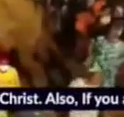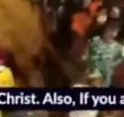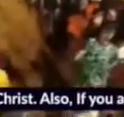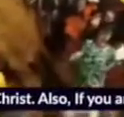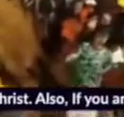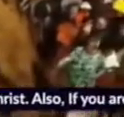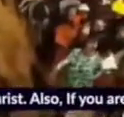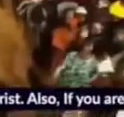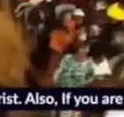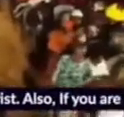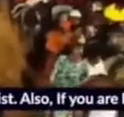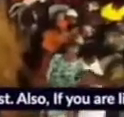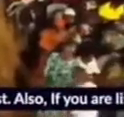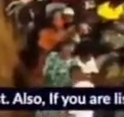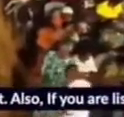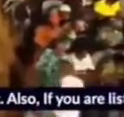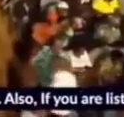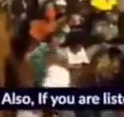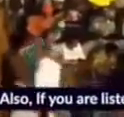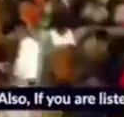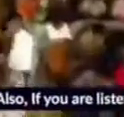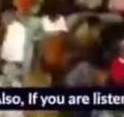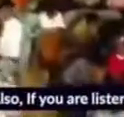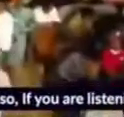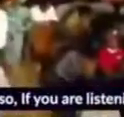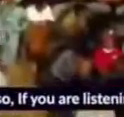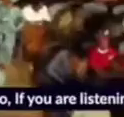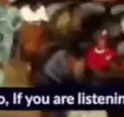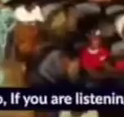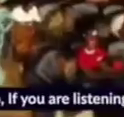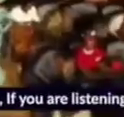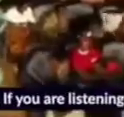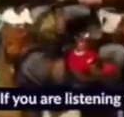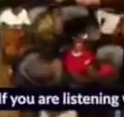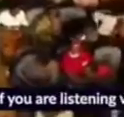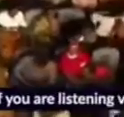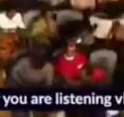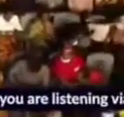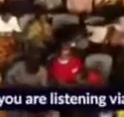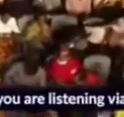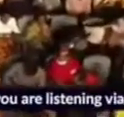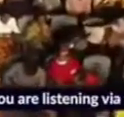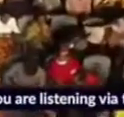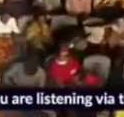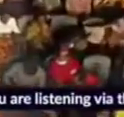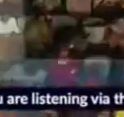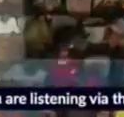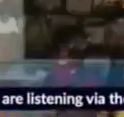Counselors, be fast. To my left, if you have finished,